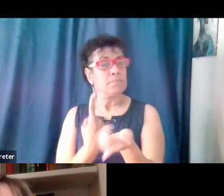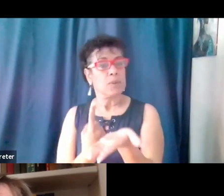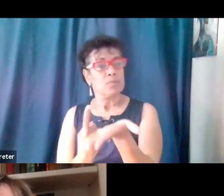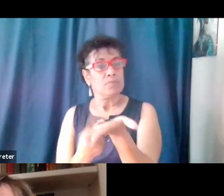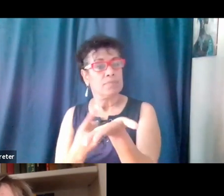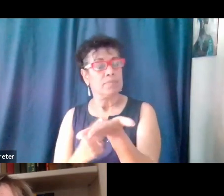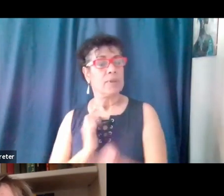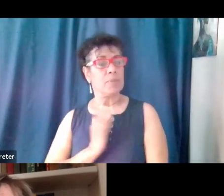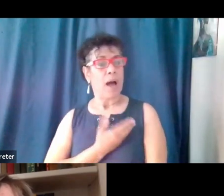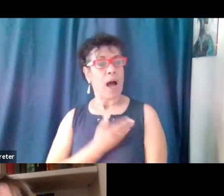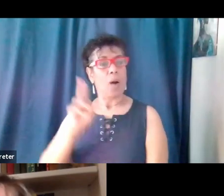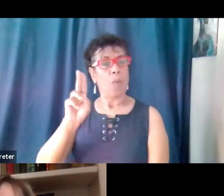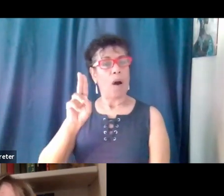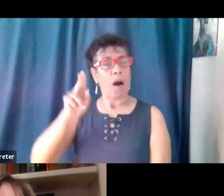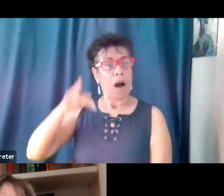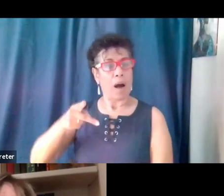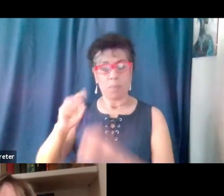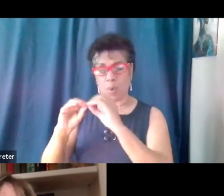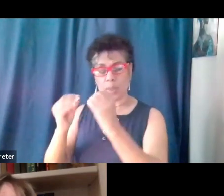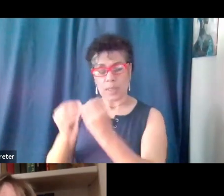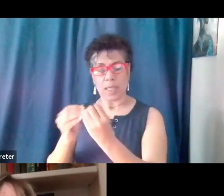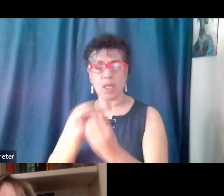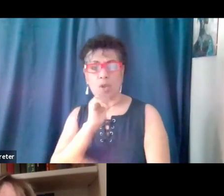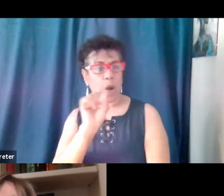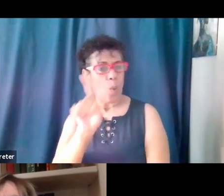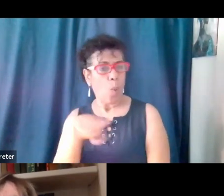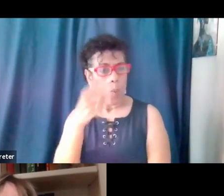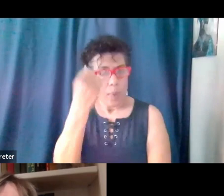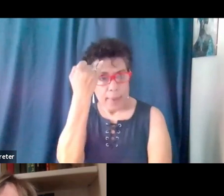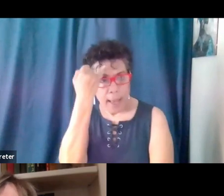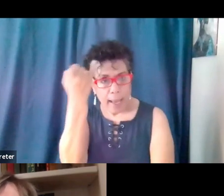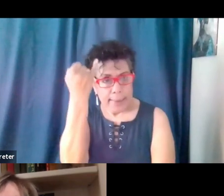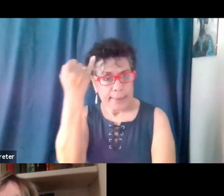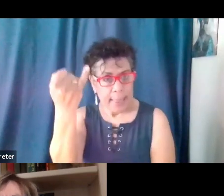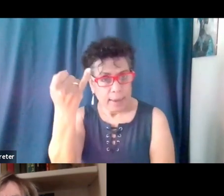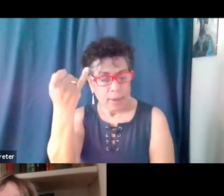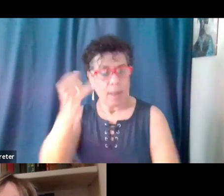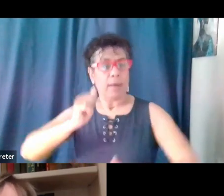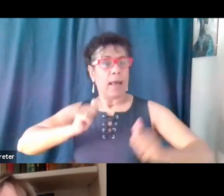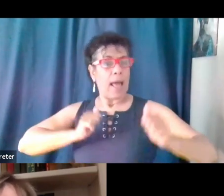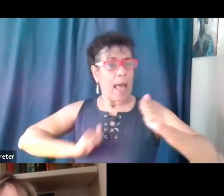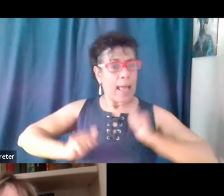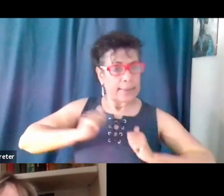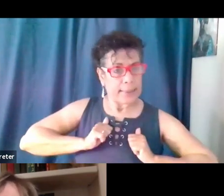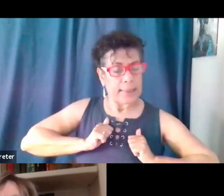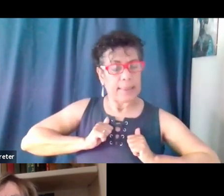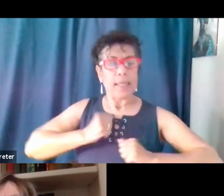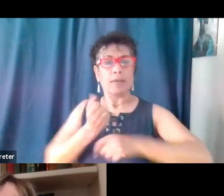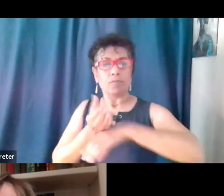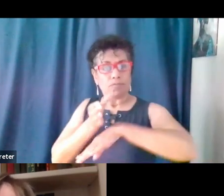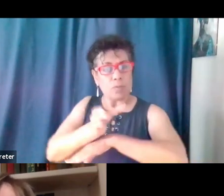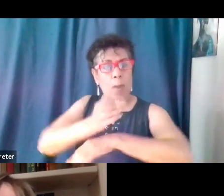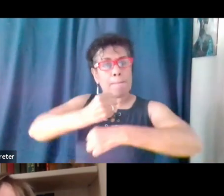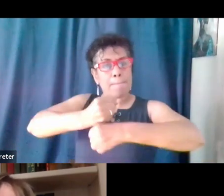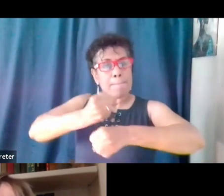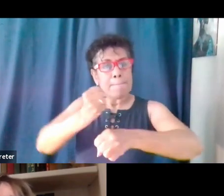UP organizations aren't just about an idea. They are acting. They are making change. They are